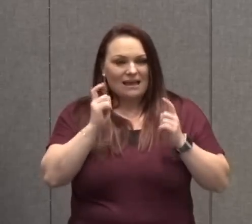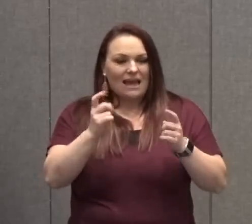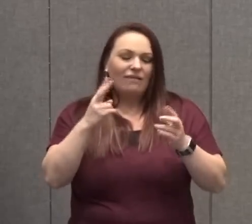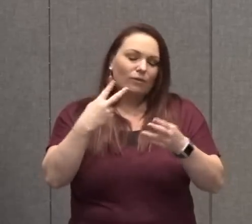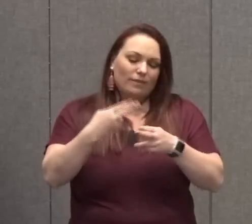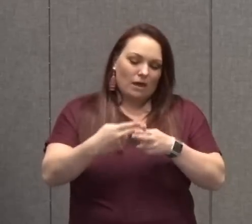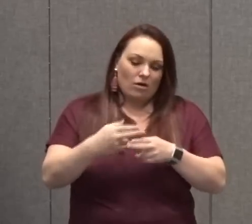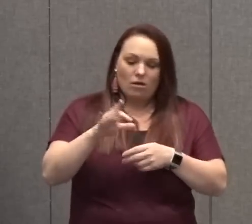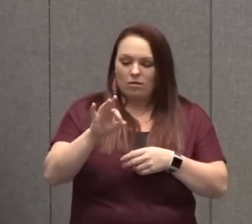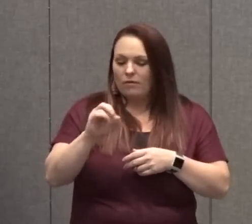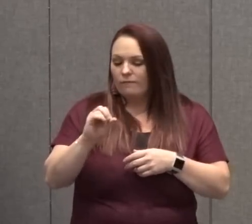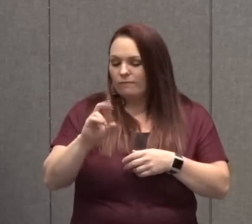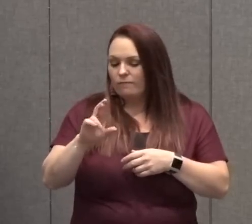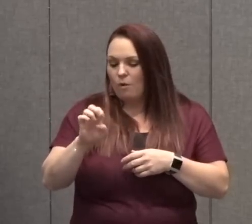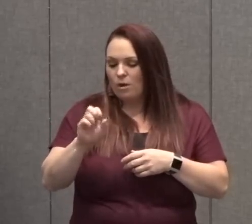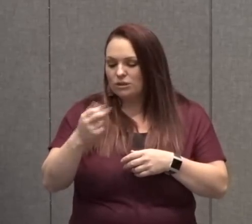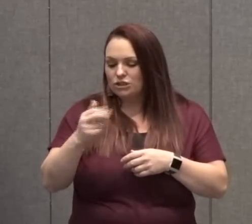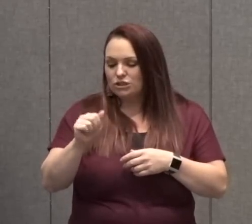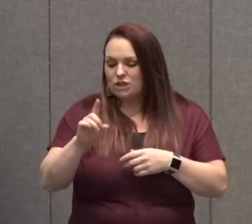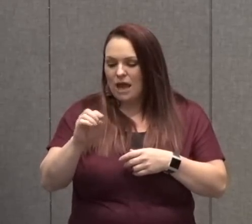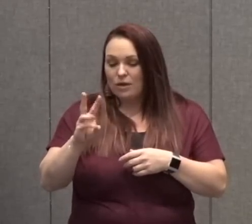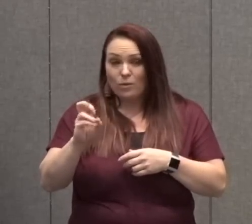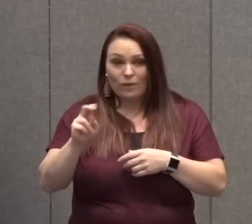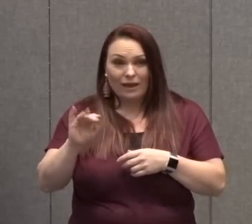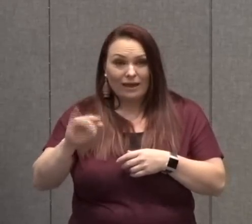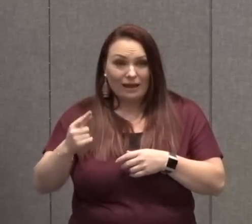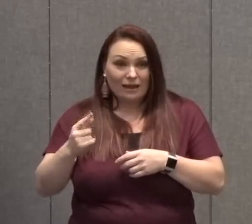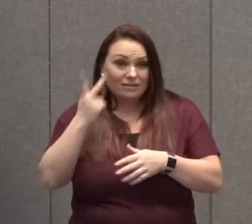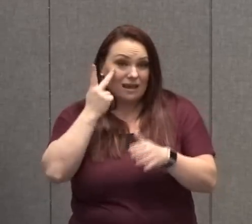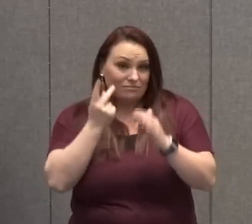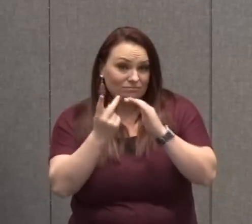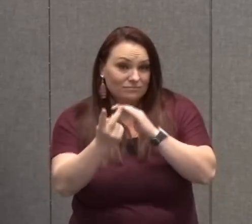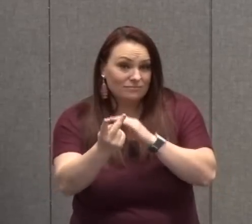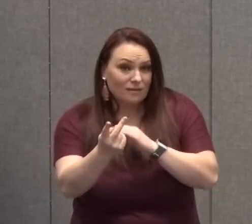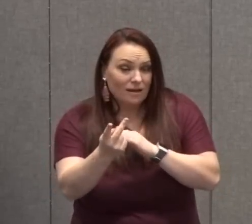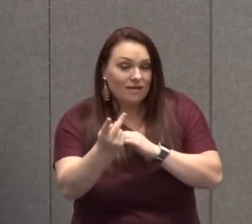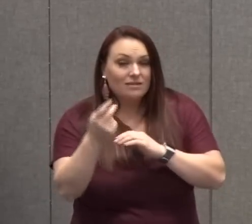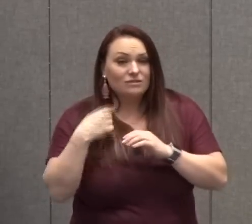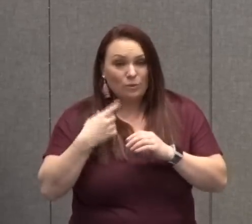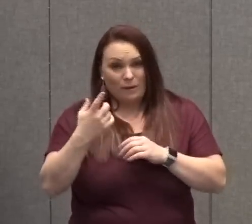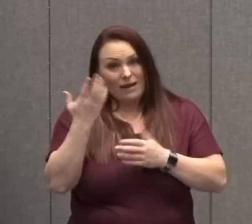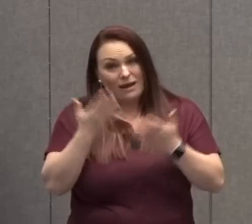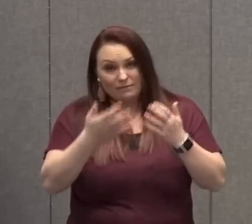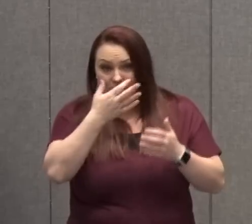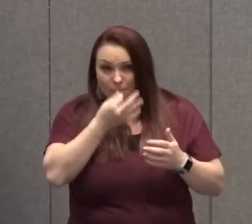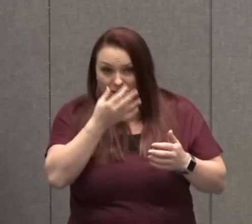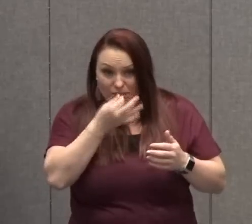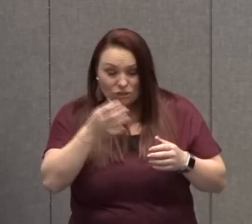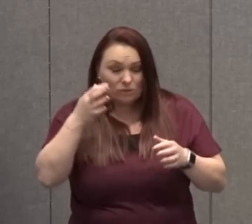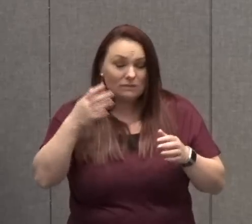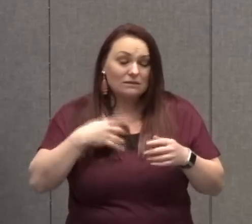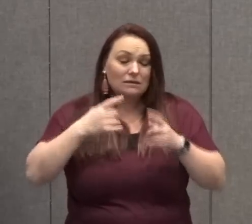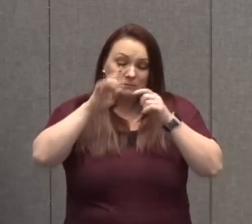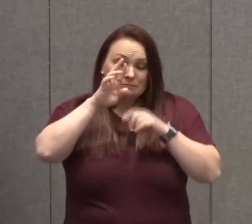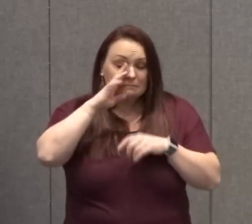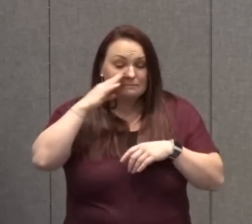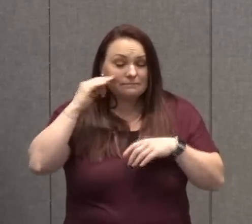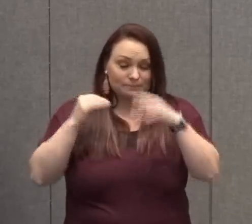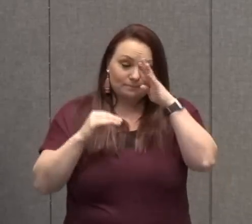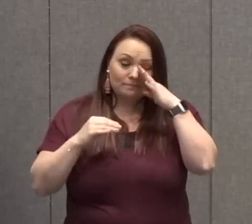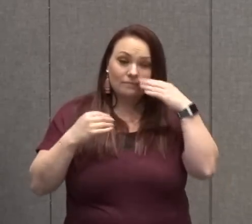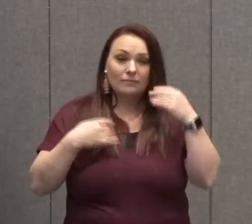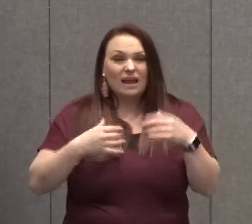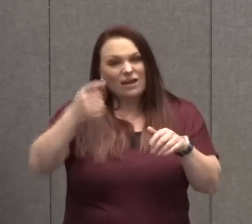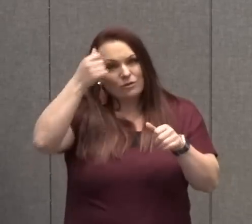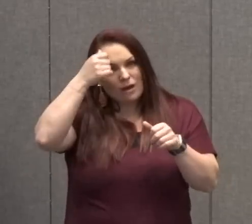of hint that you might have to have some tissues to dry some eyes if you read the book. Oh, yeah. I remember the story. I remember